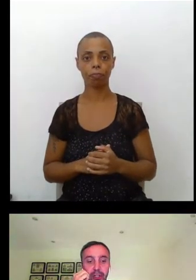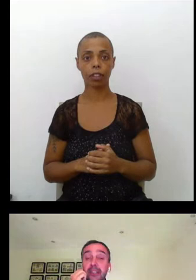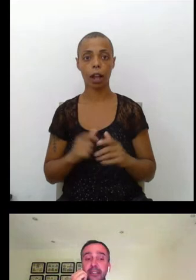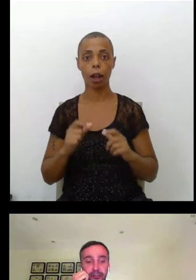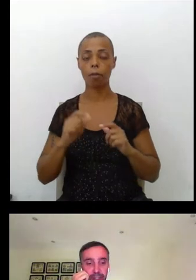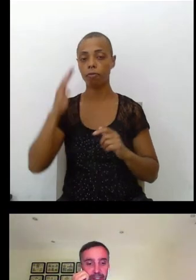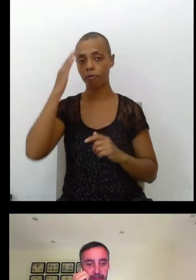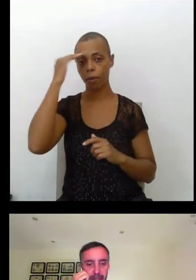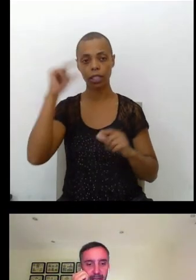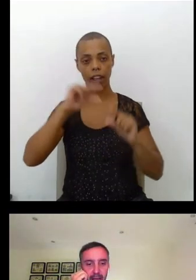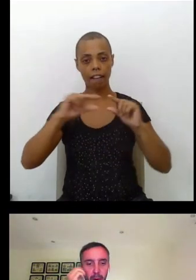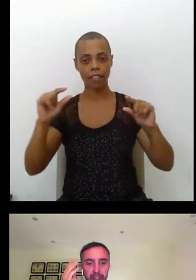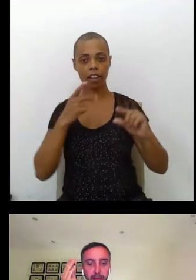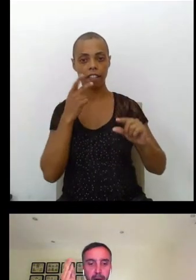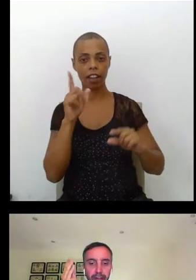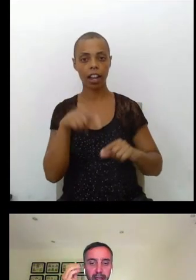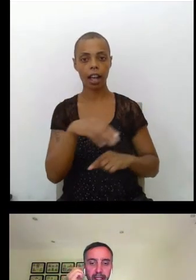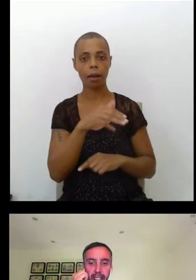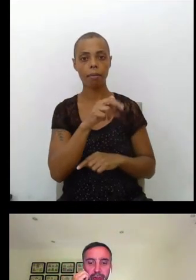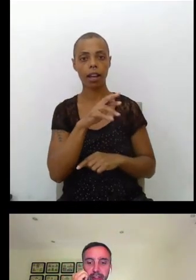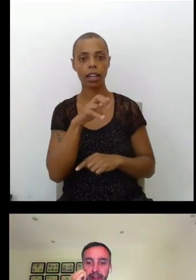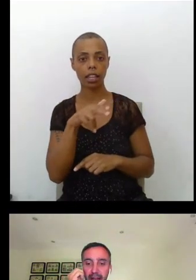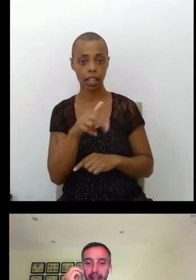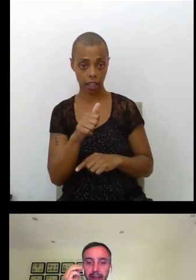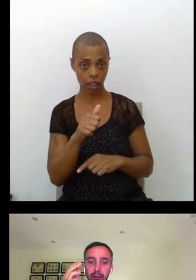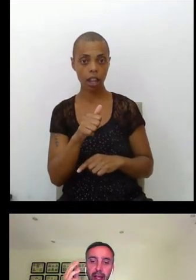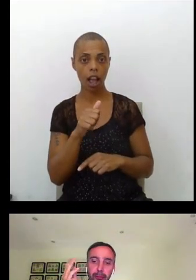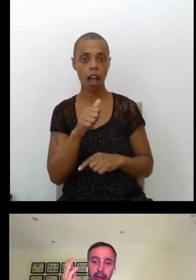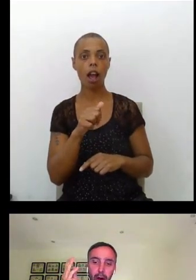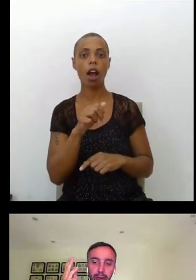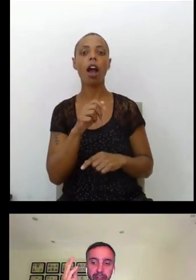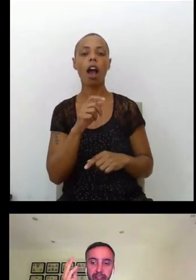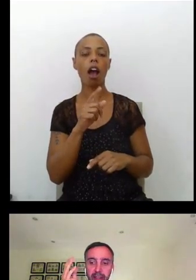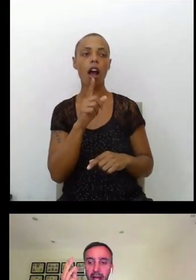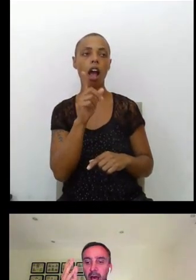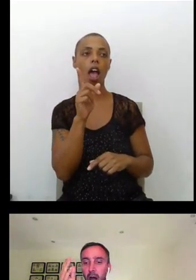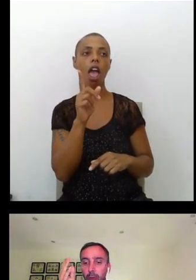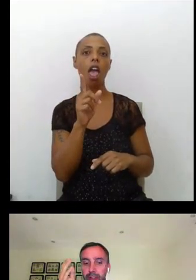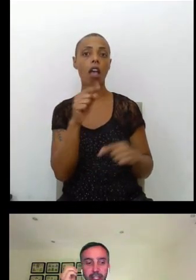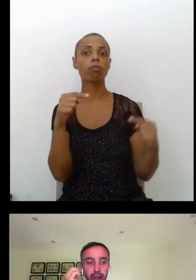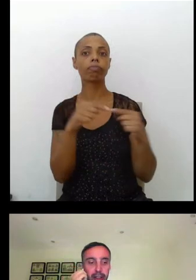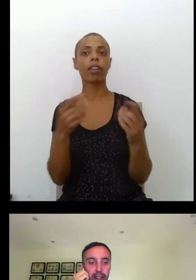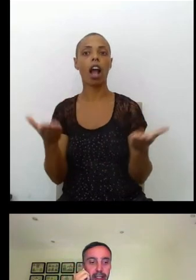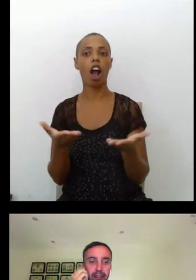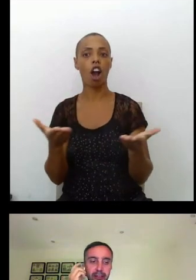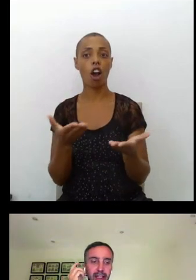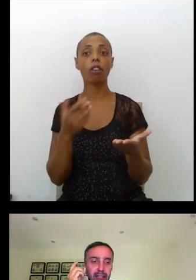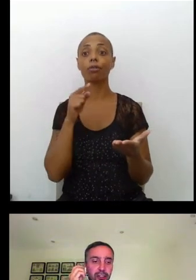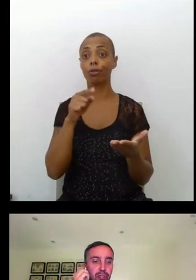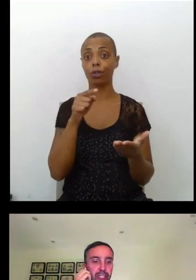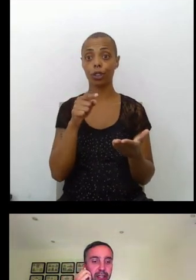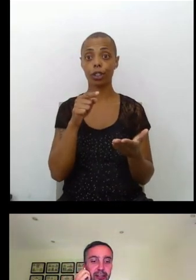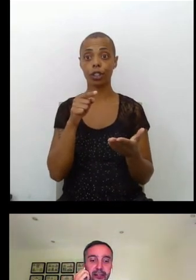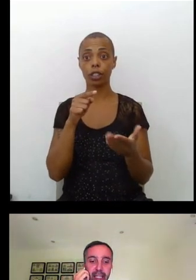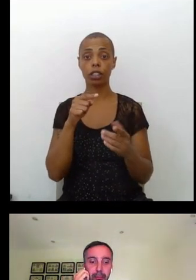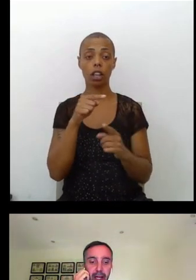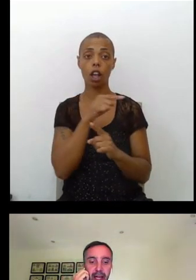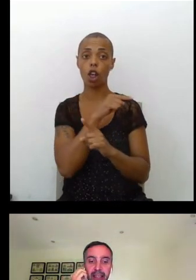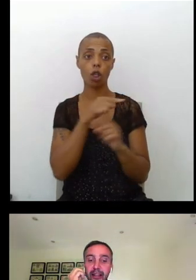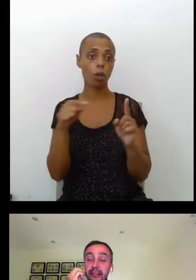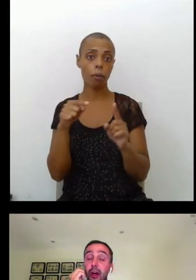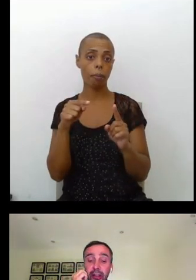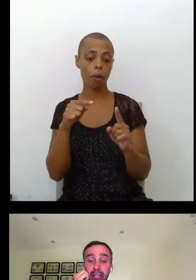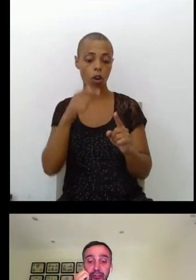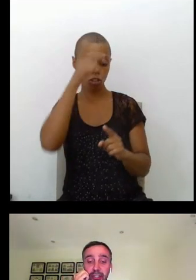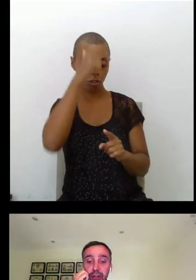reality however is different within most architectural studies and biographies homosexuality is still treated as a